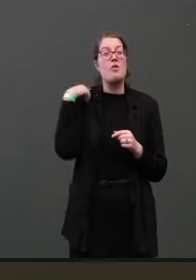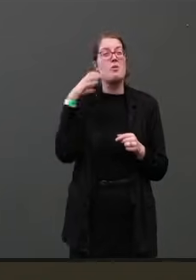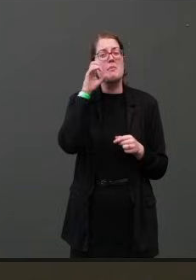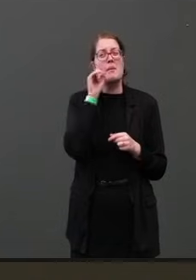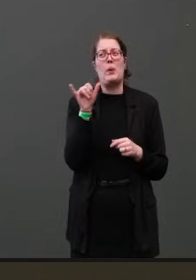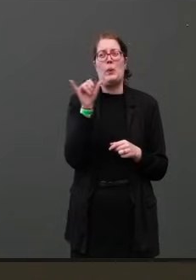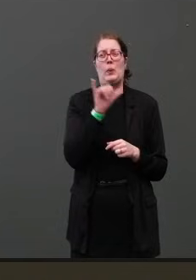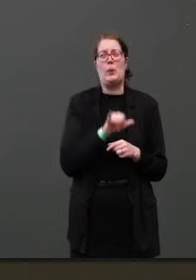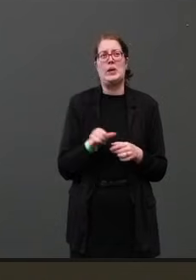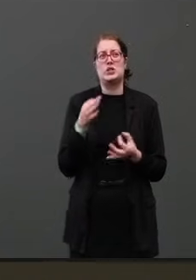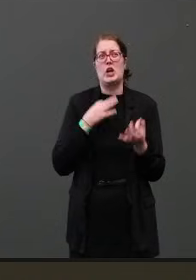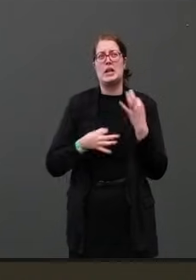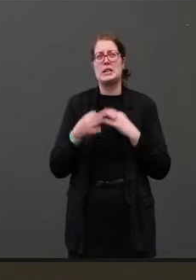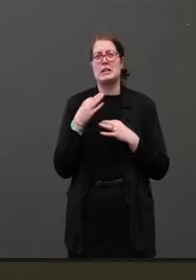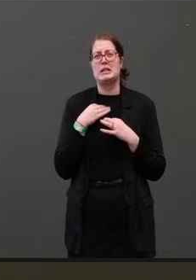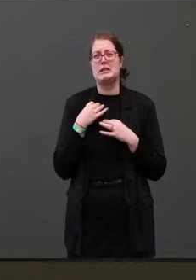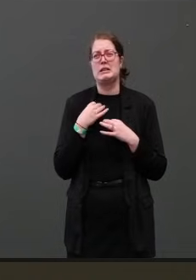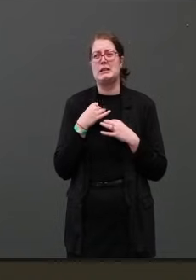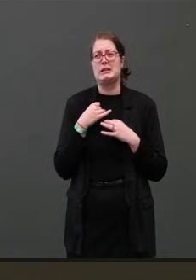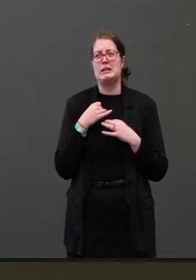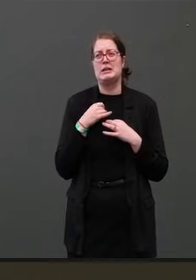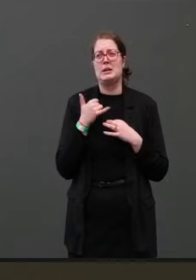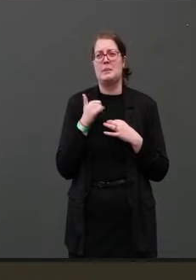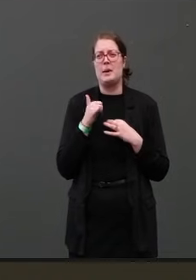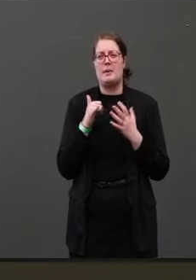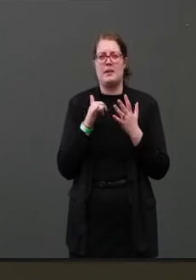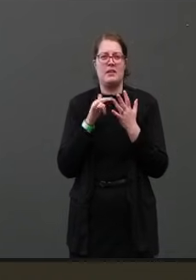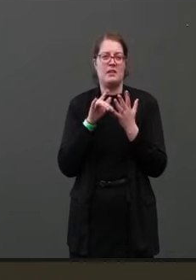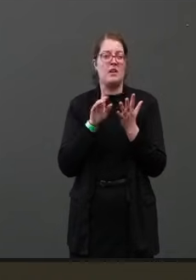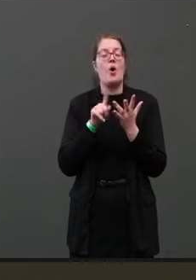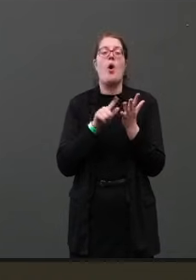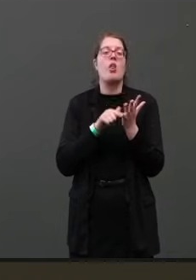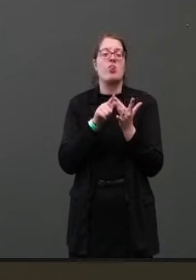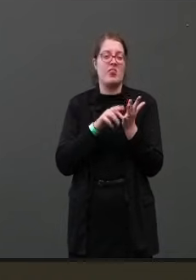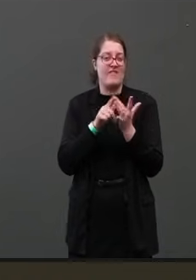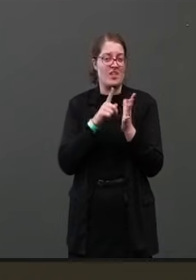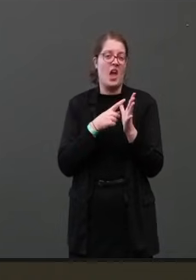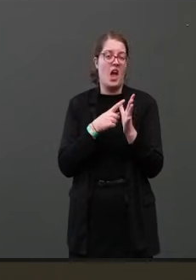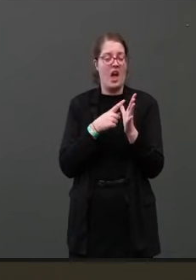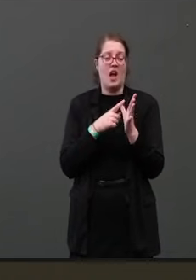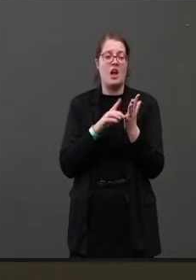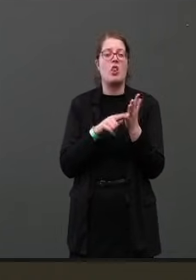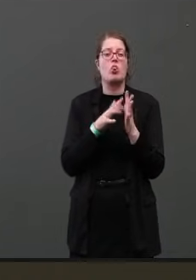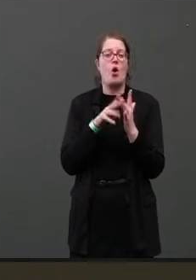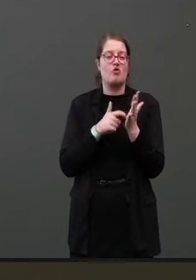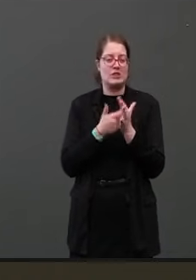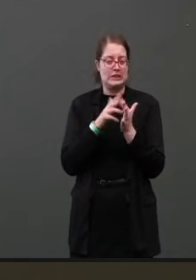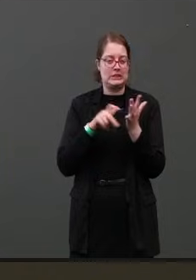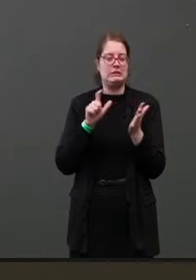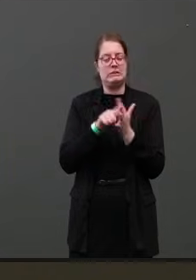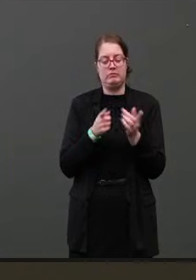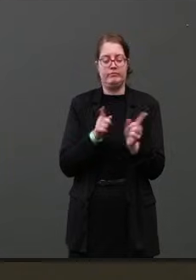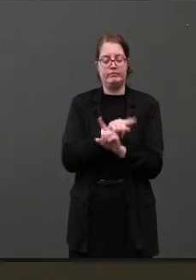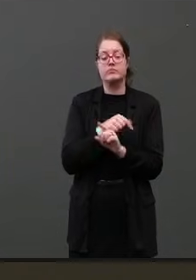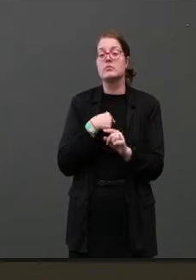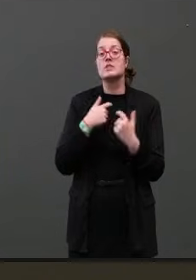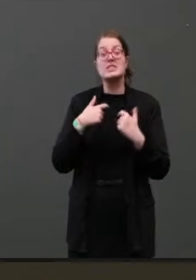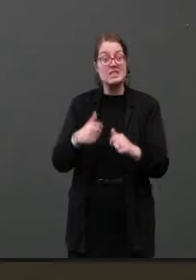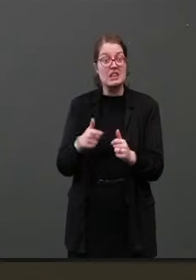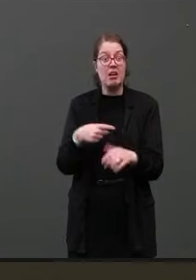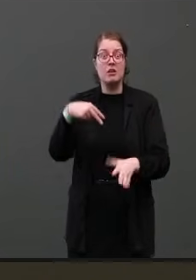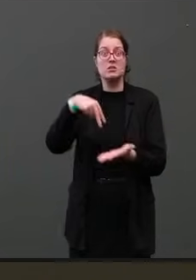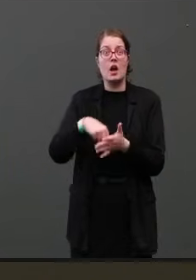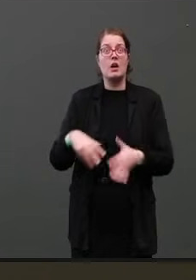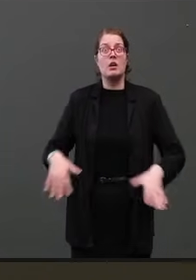It might even have been like Olivier or somebody. It was a long time ago. And he was asked if after all these years he still gets stage fright. And he